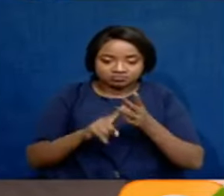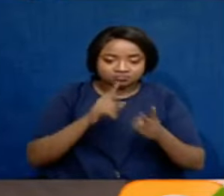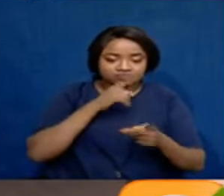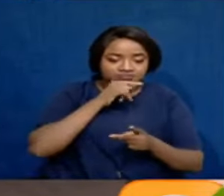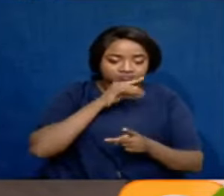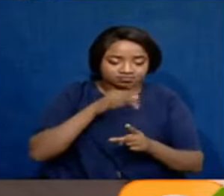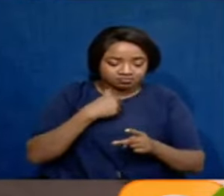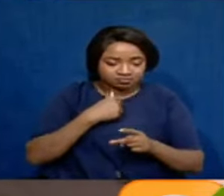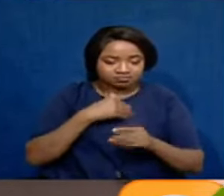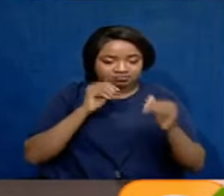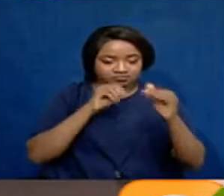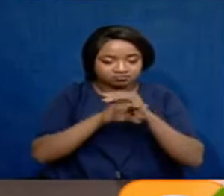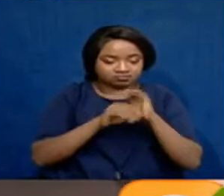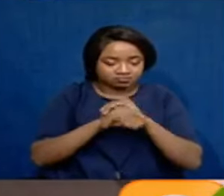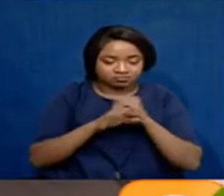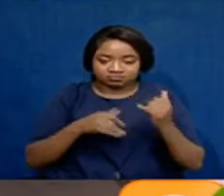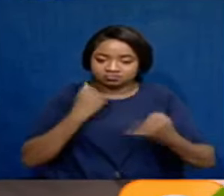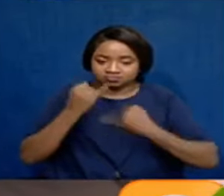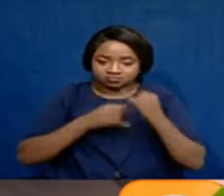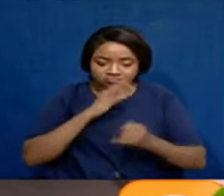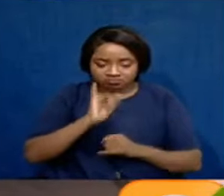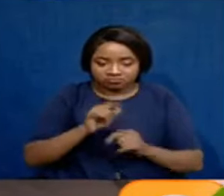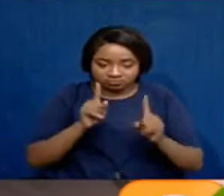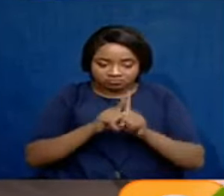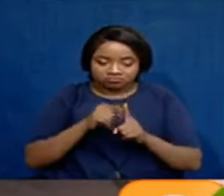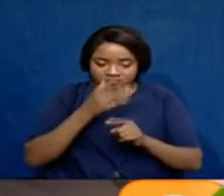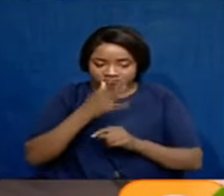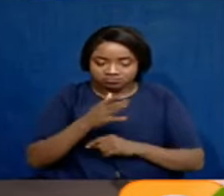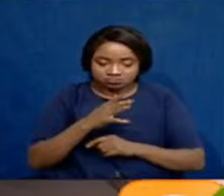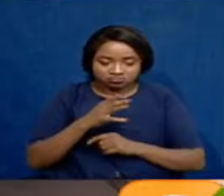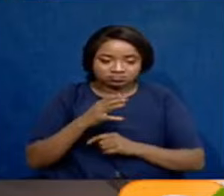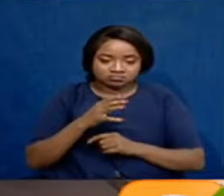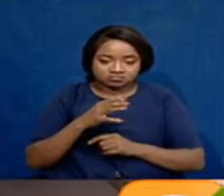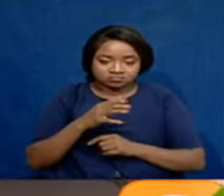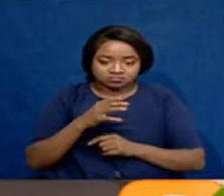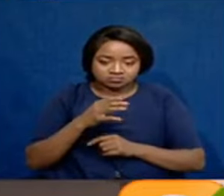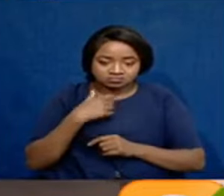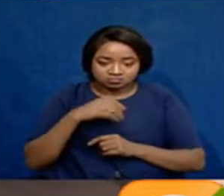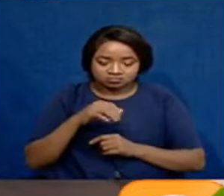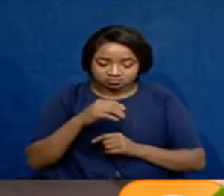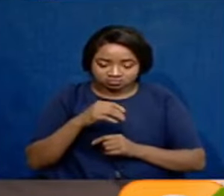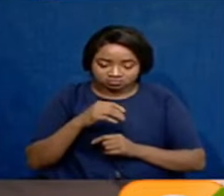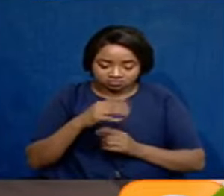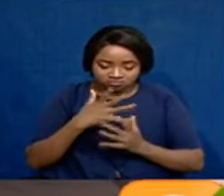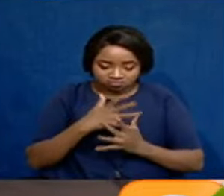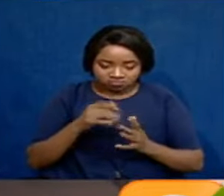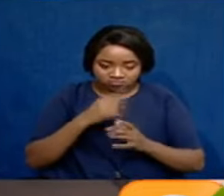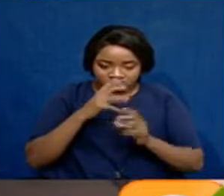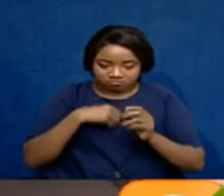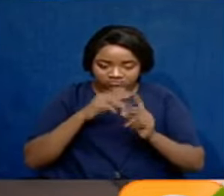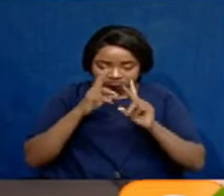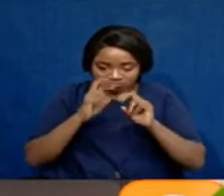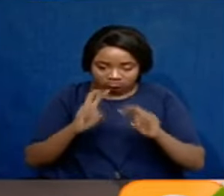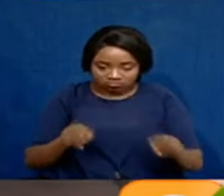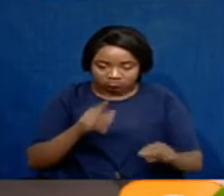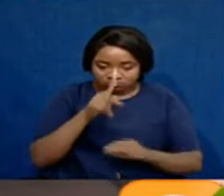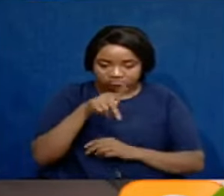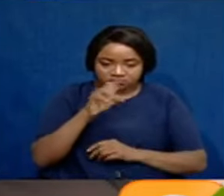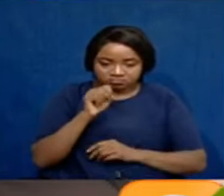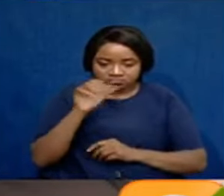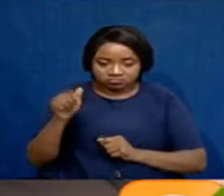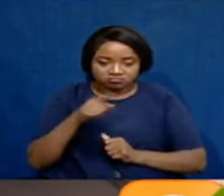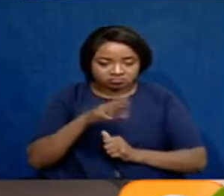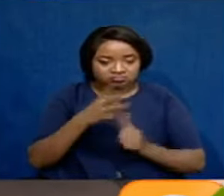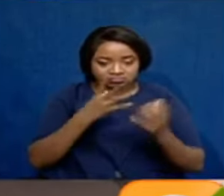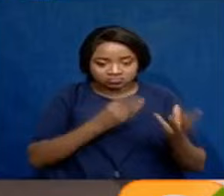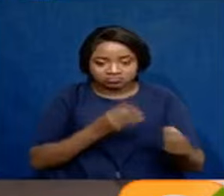had the quantitative serum testing for PSA, and it's easy and it is highly, it's better than